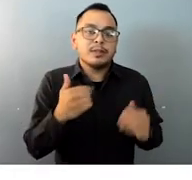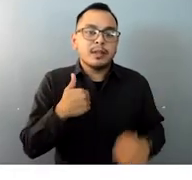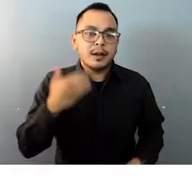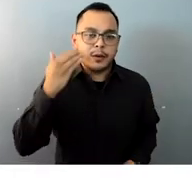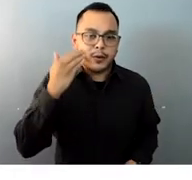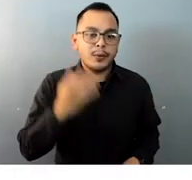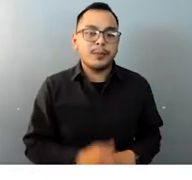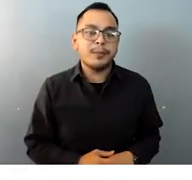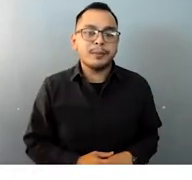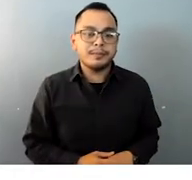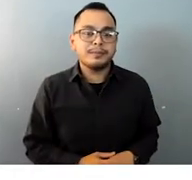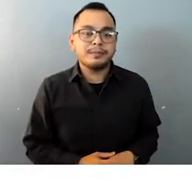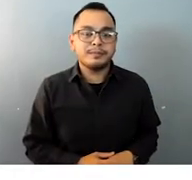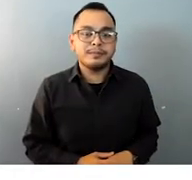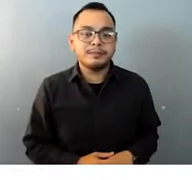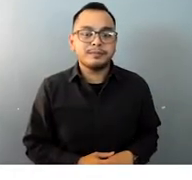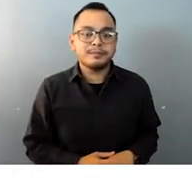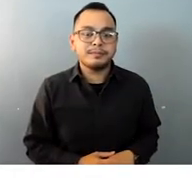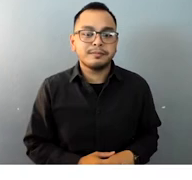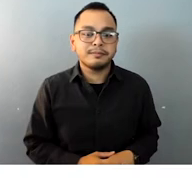he is the bravest person that I know.